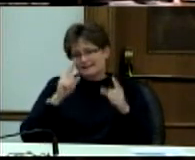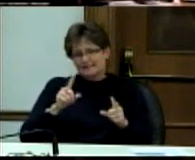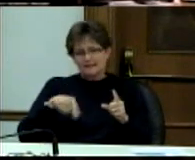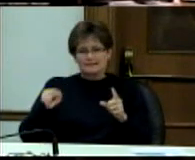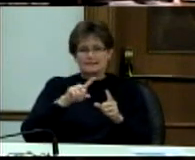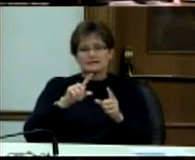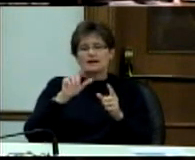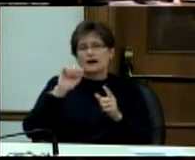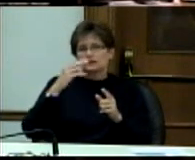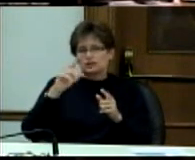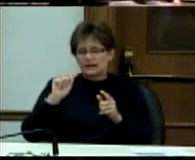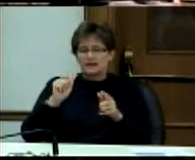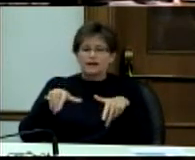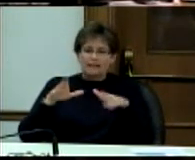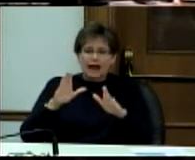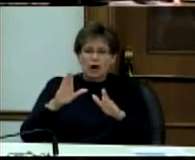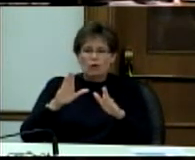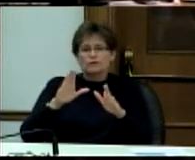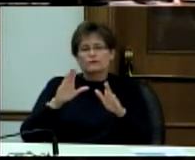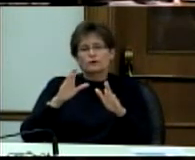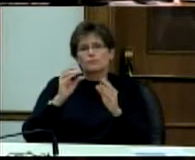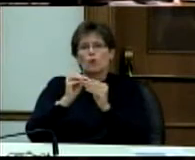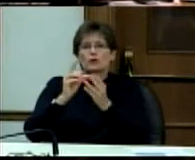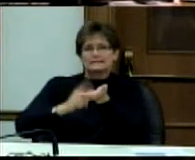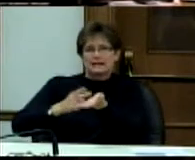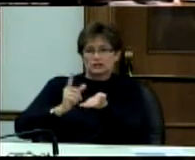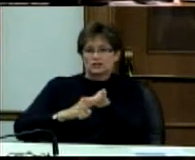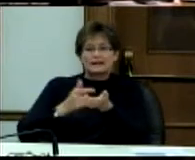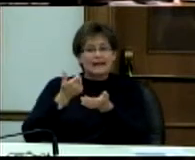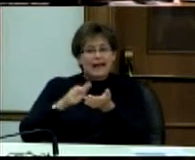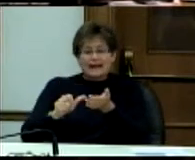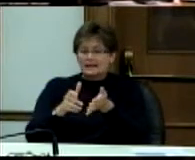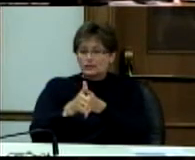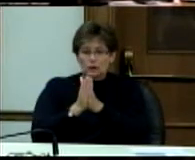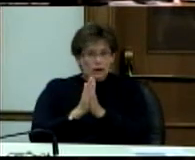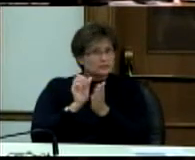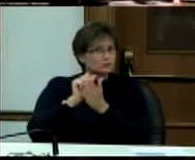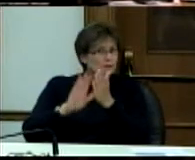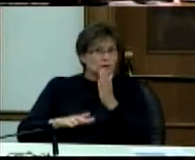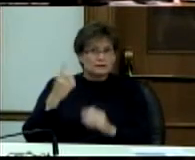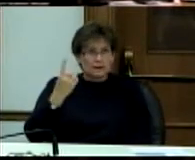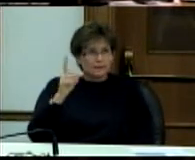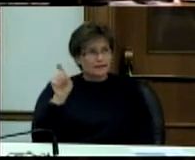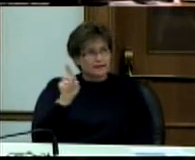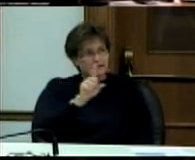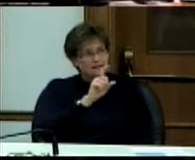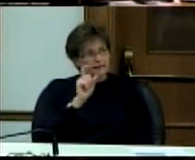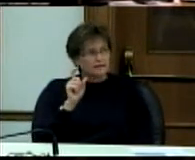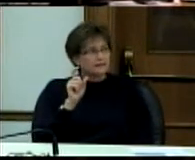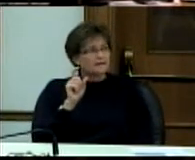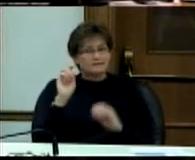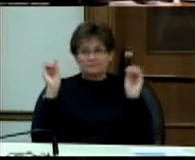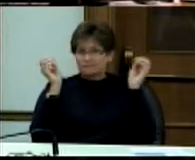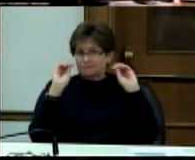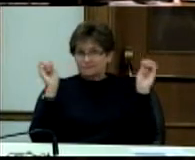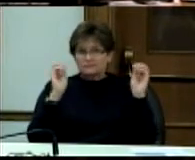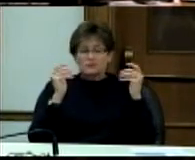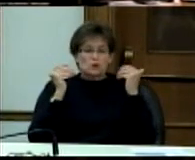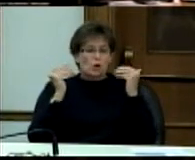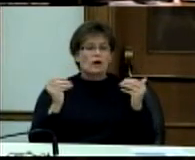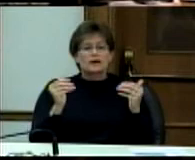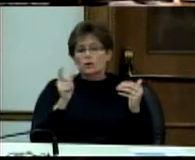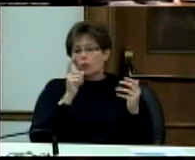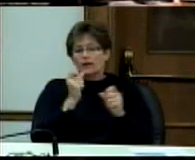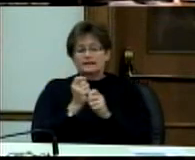agenda to allow it to be discussed. Any requests for removal at this time? If not,